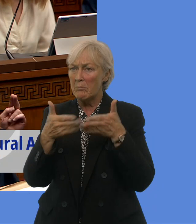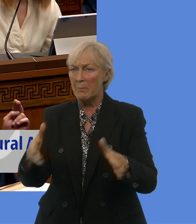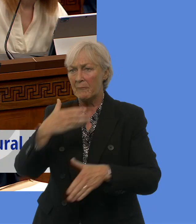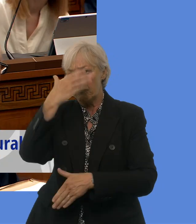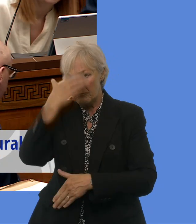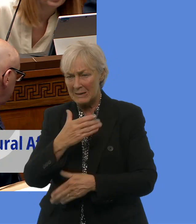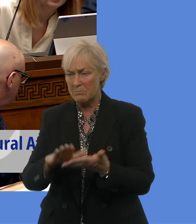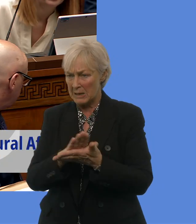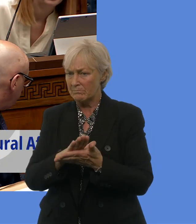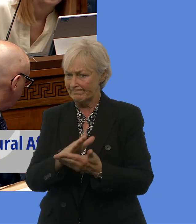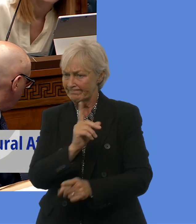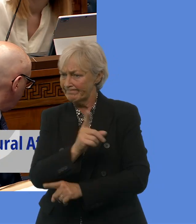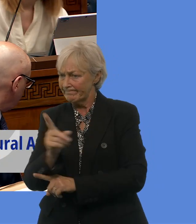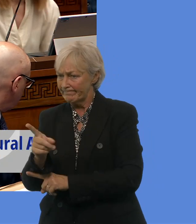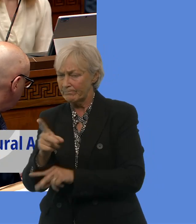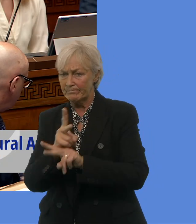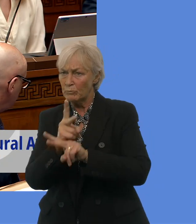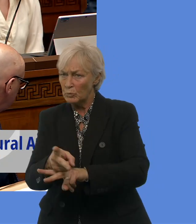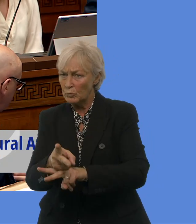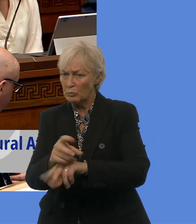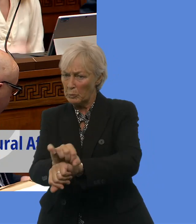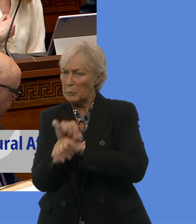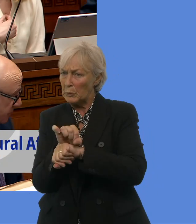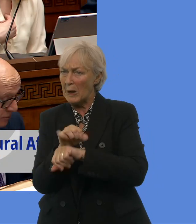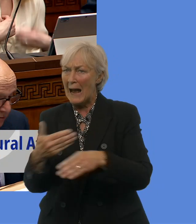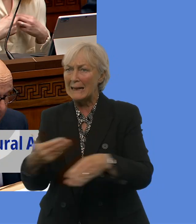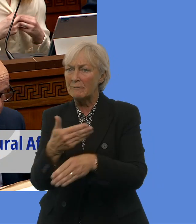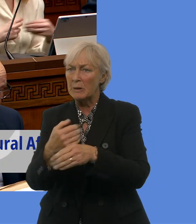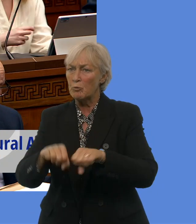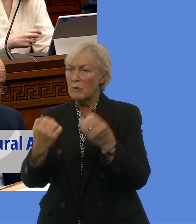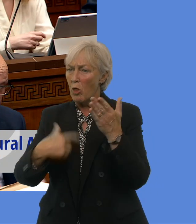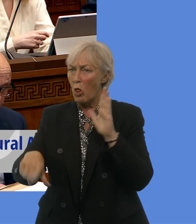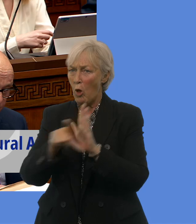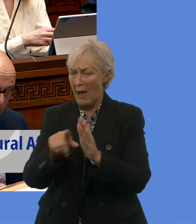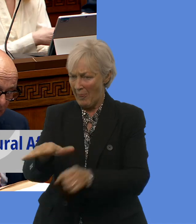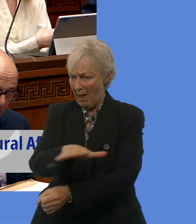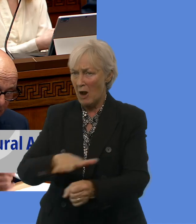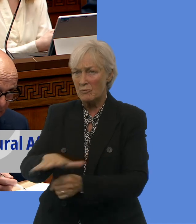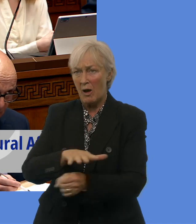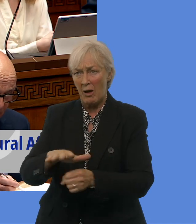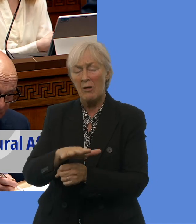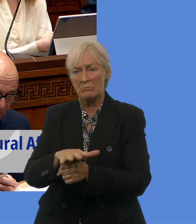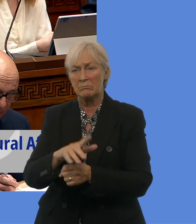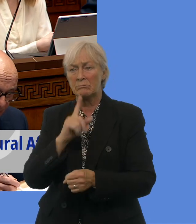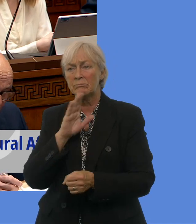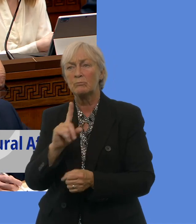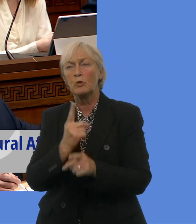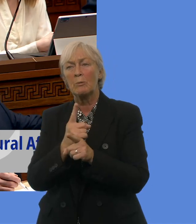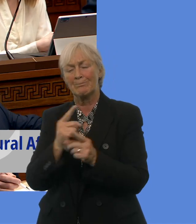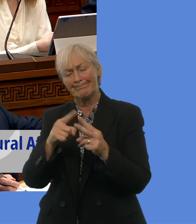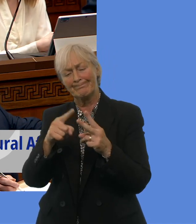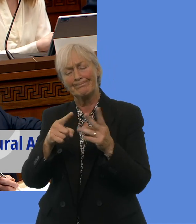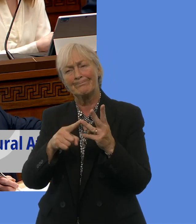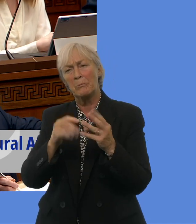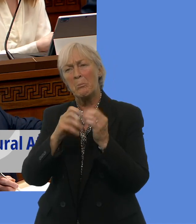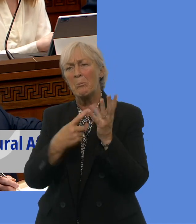to enforcement, to act as a deterrent to illegal activity taking place in the first place. In relation to the boardrooms, which Mr Gaston